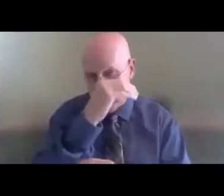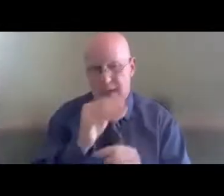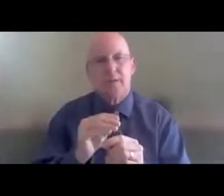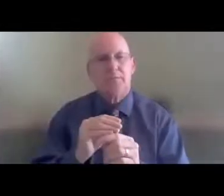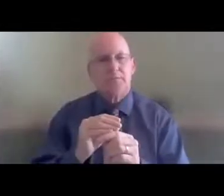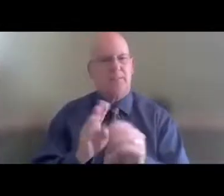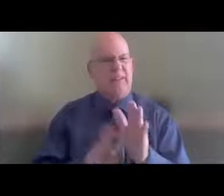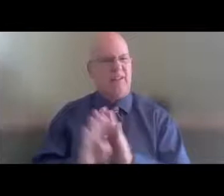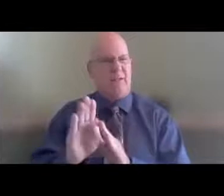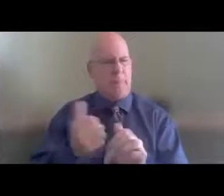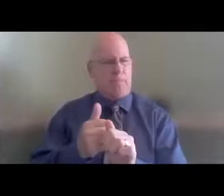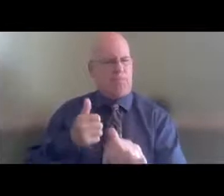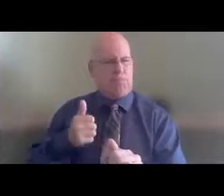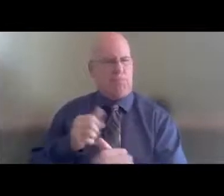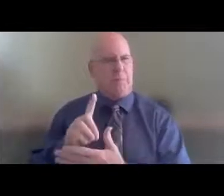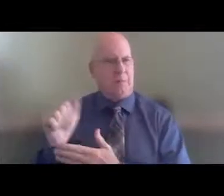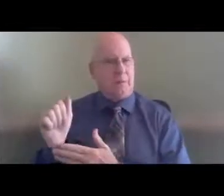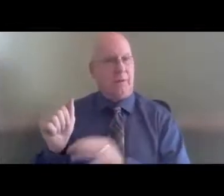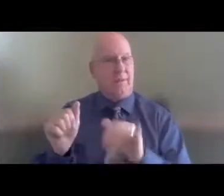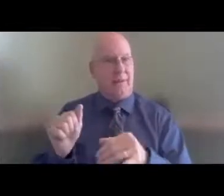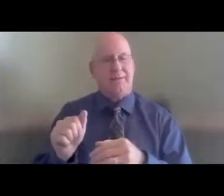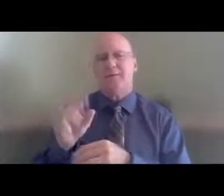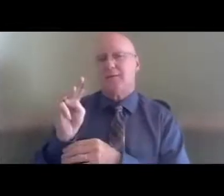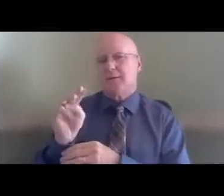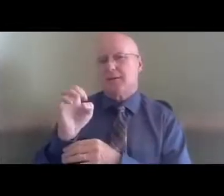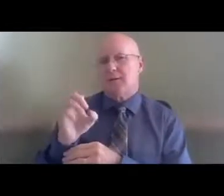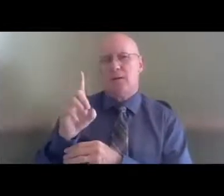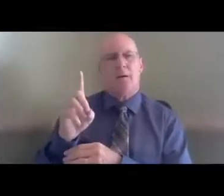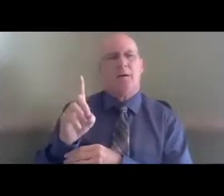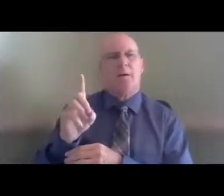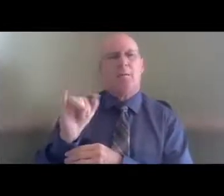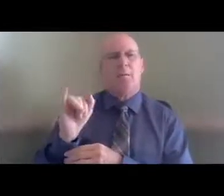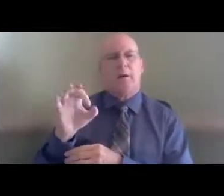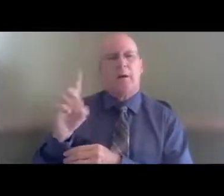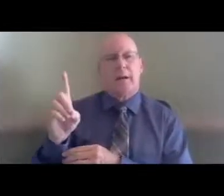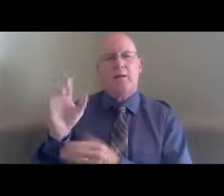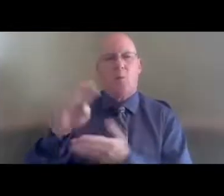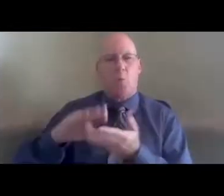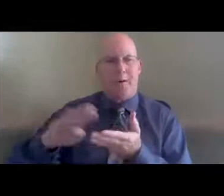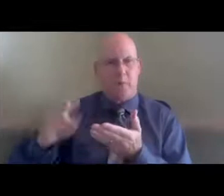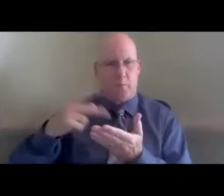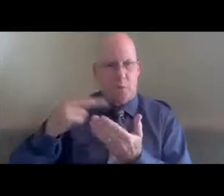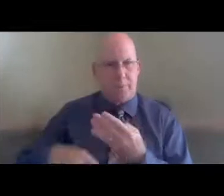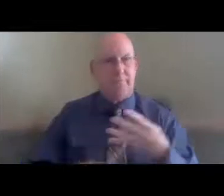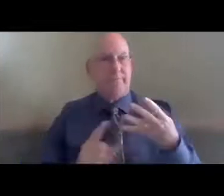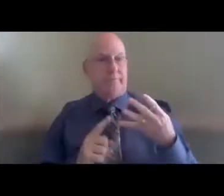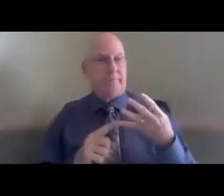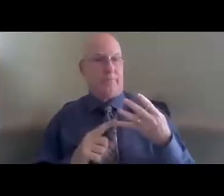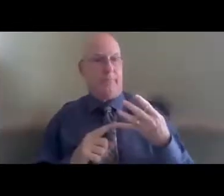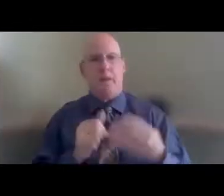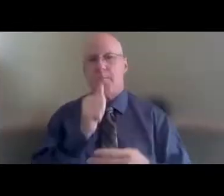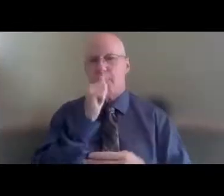developmental disabilities, and that's a Medicaid waiver program. And there's also private insurance through the Affordable Care